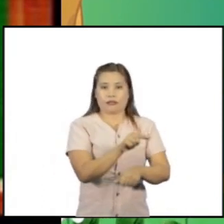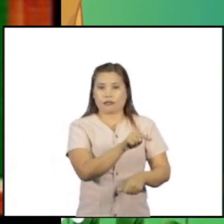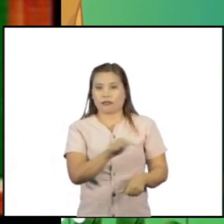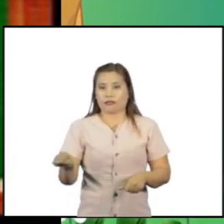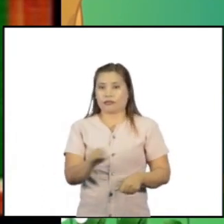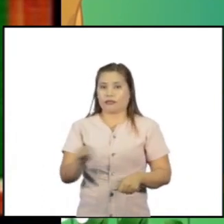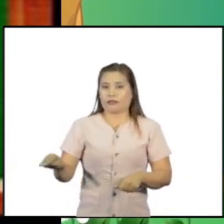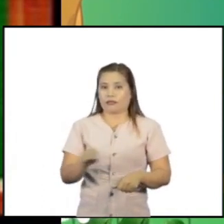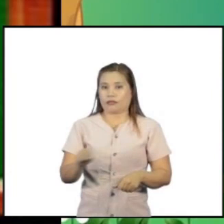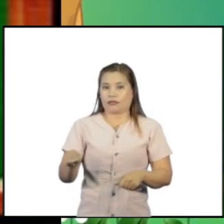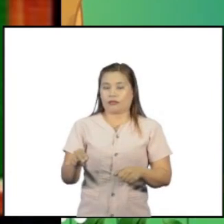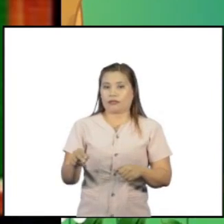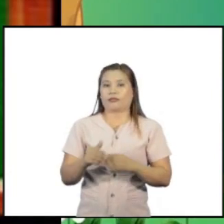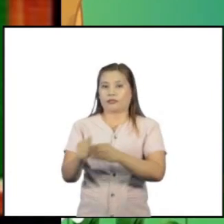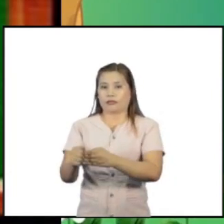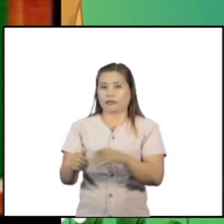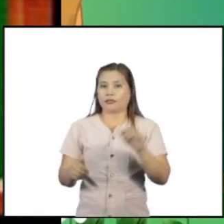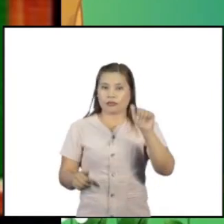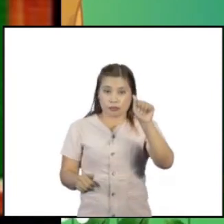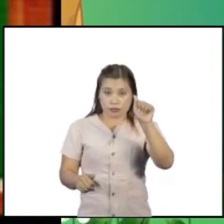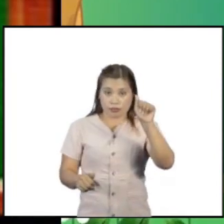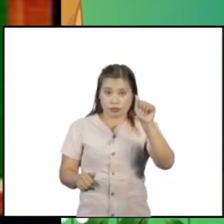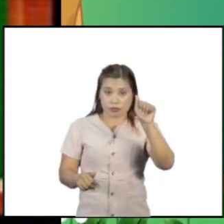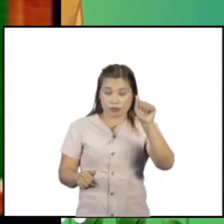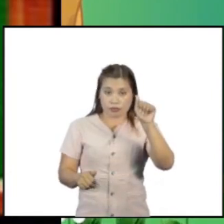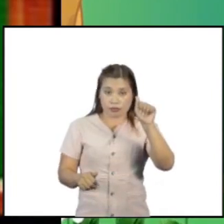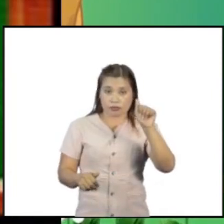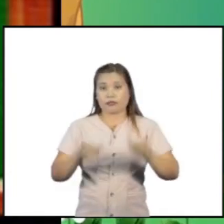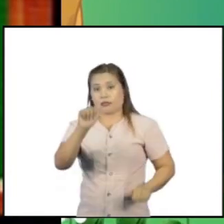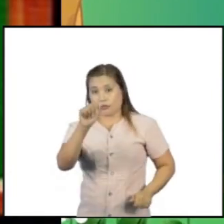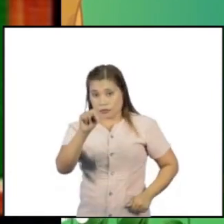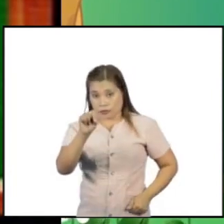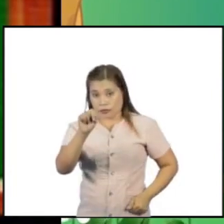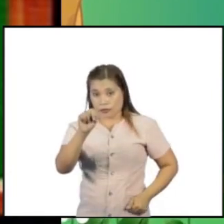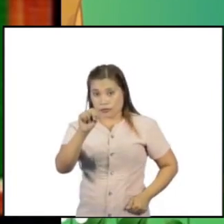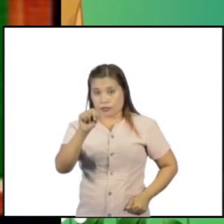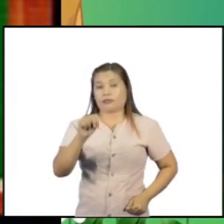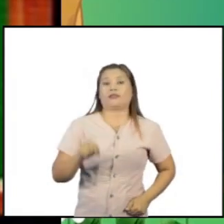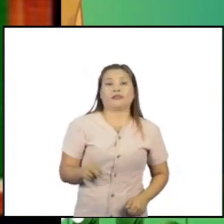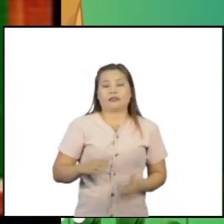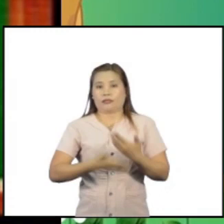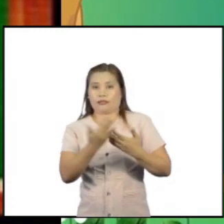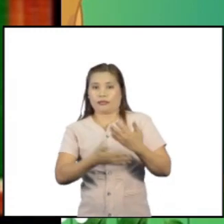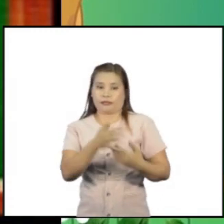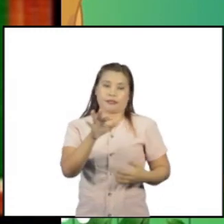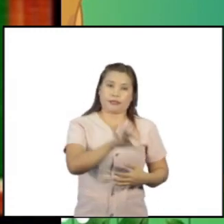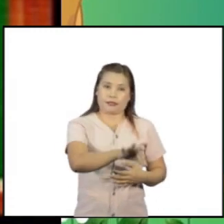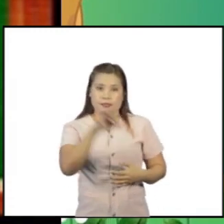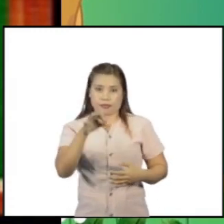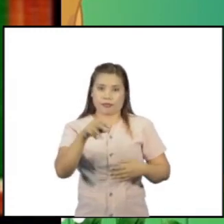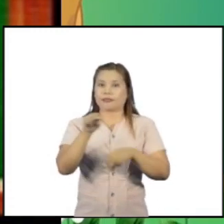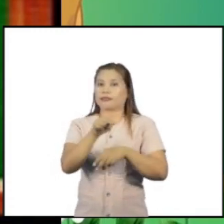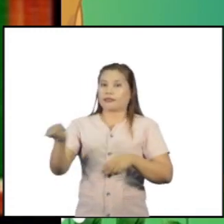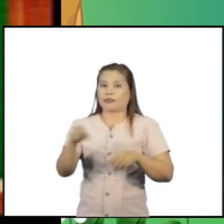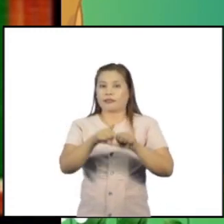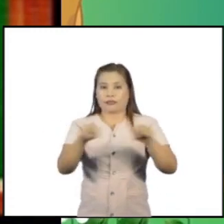noun determiner such as a or an to easily pinpoint the noun in